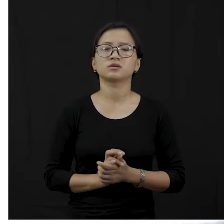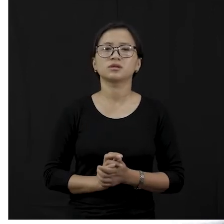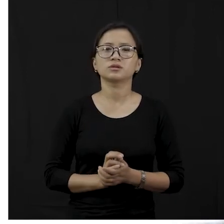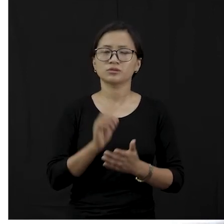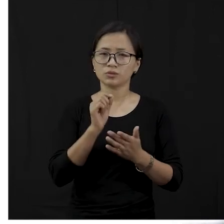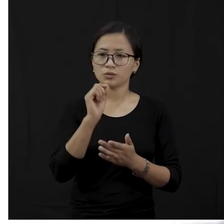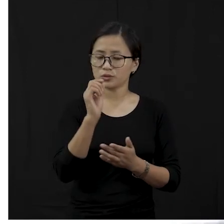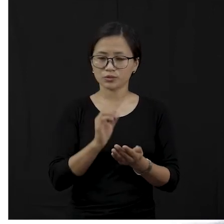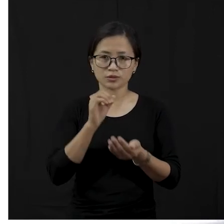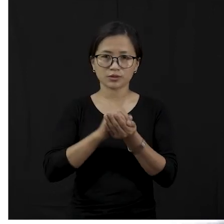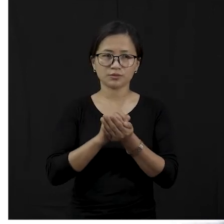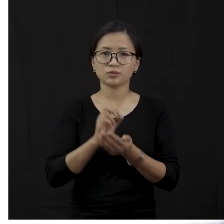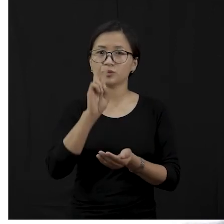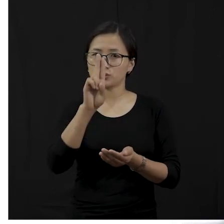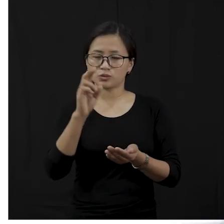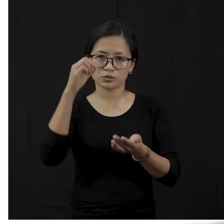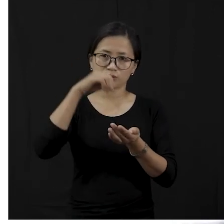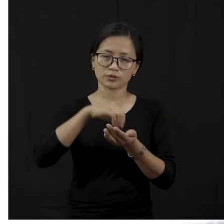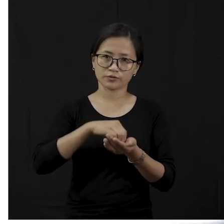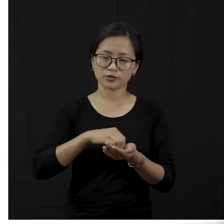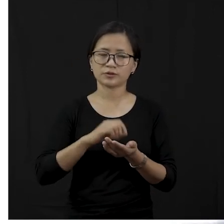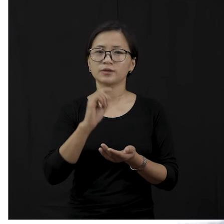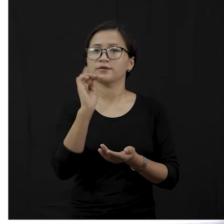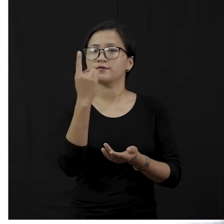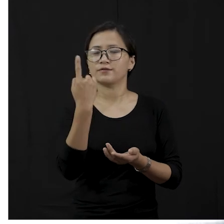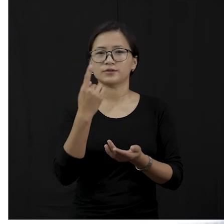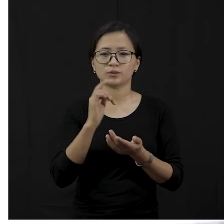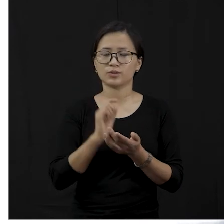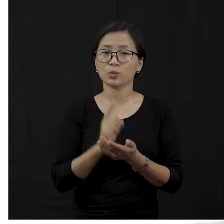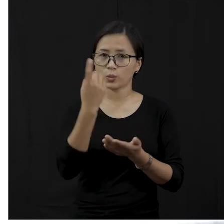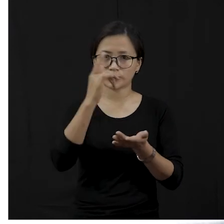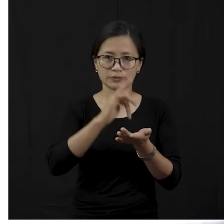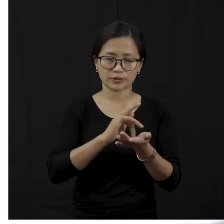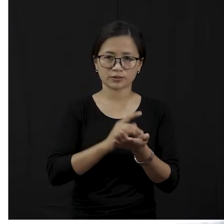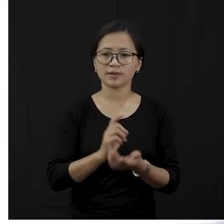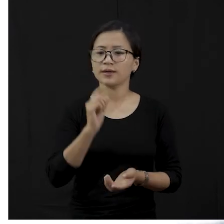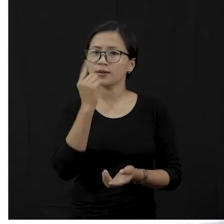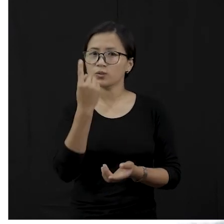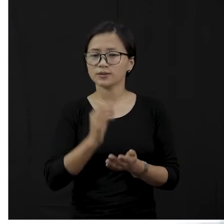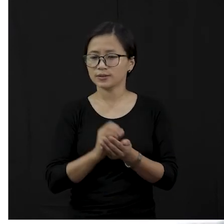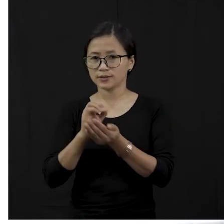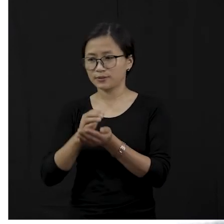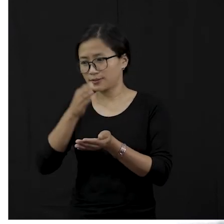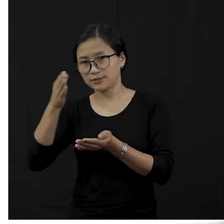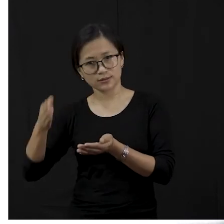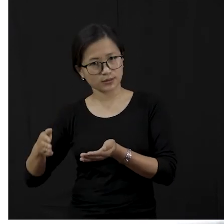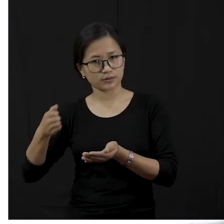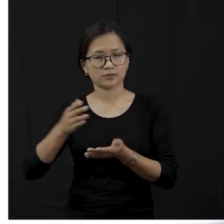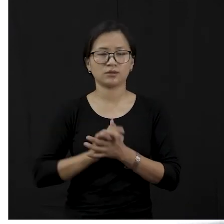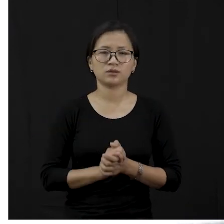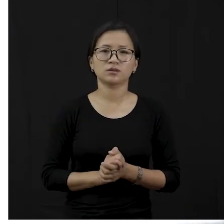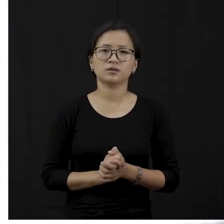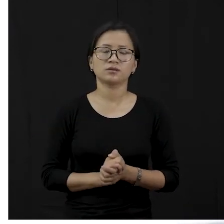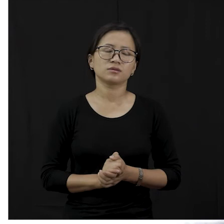We are going to write 2 here and 1 as reminder. Okay. Then 1